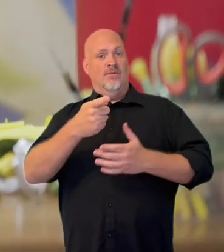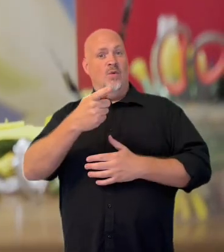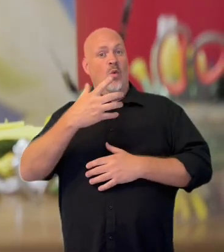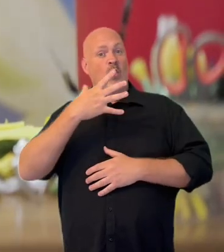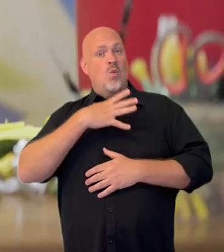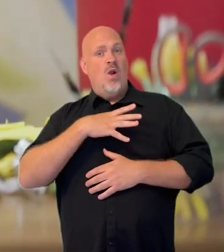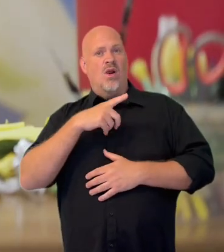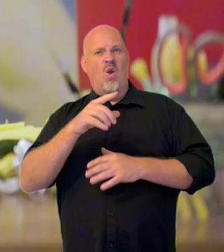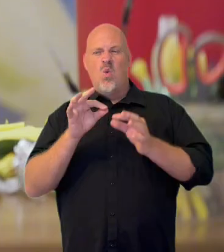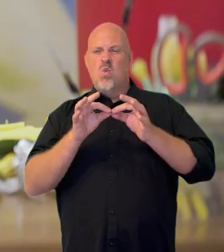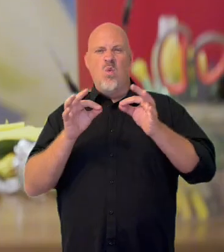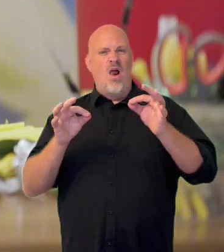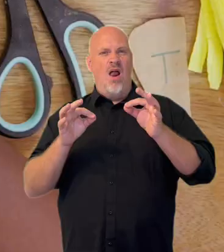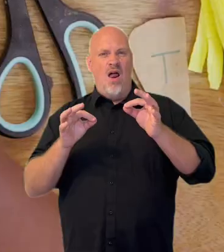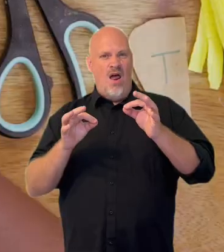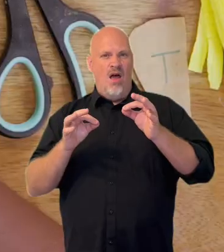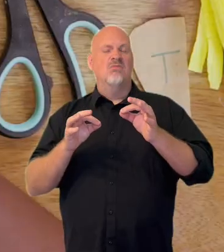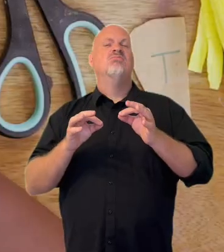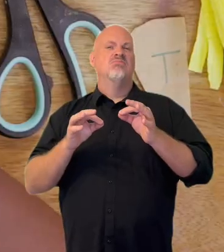leaf shapes,